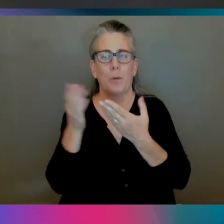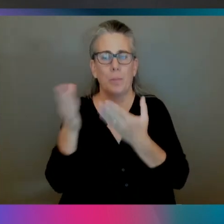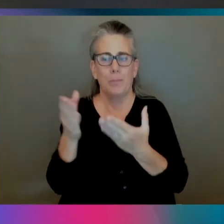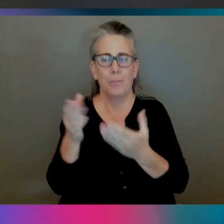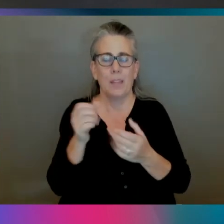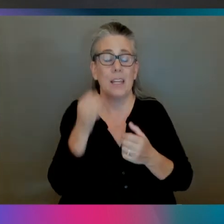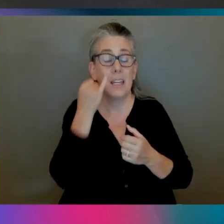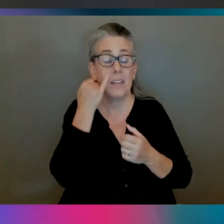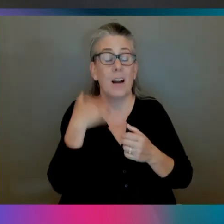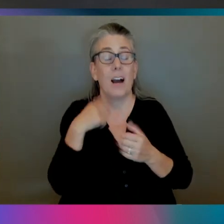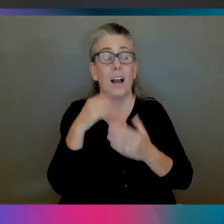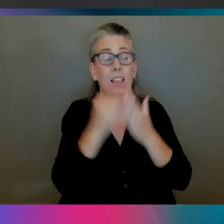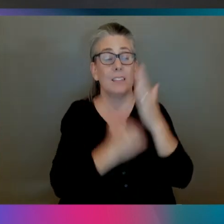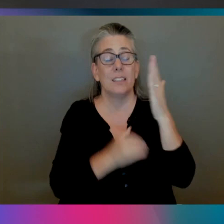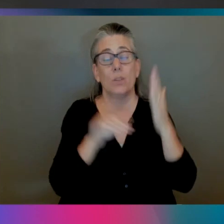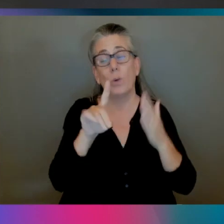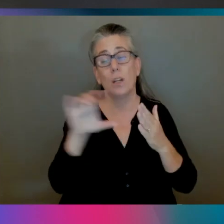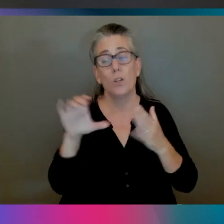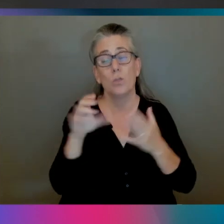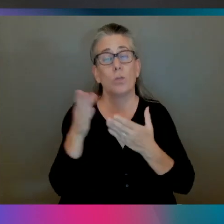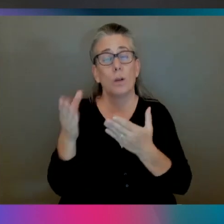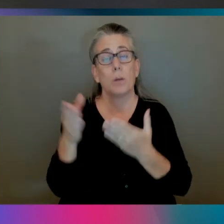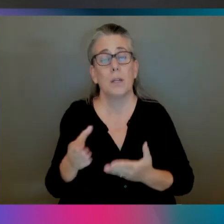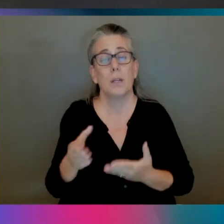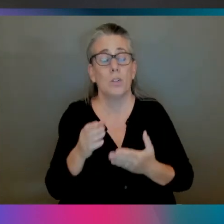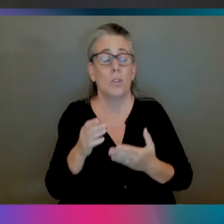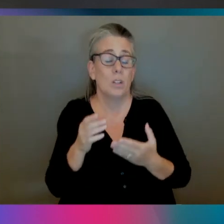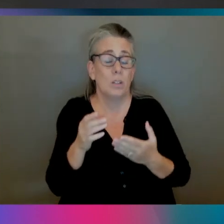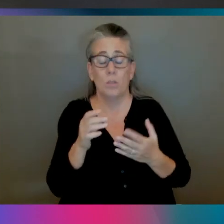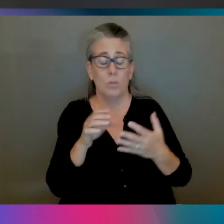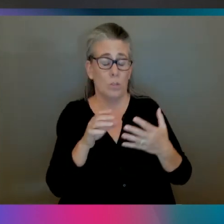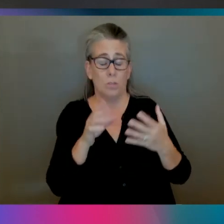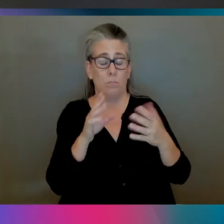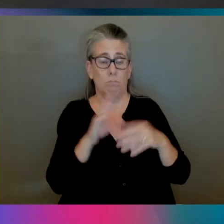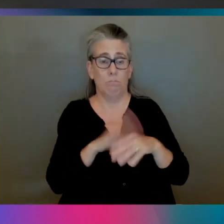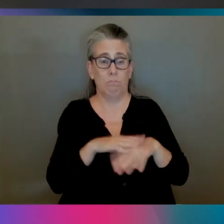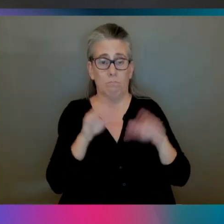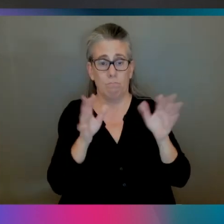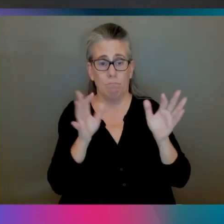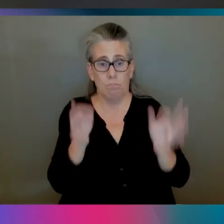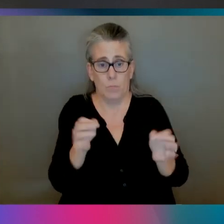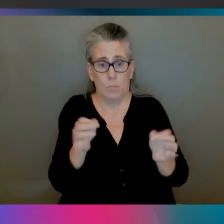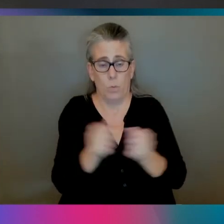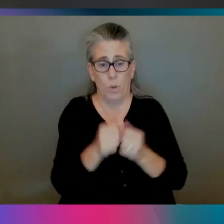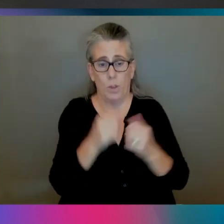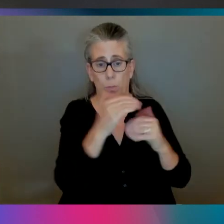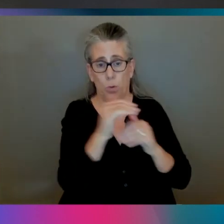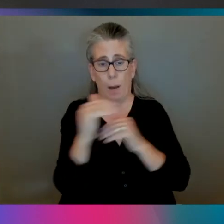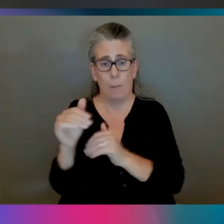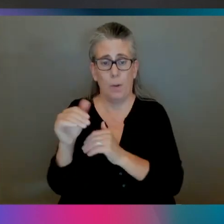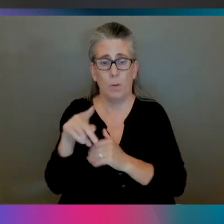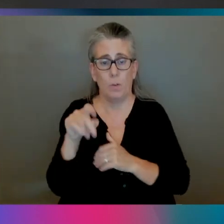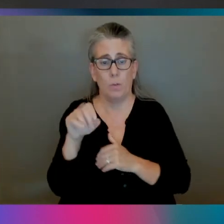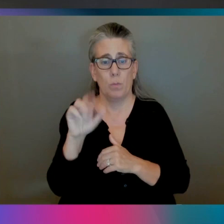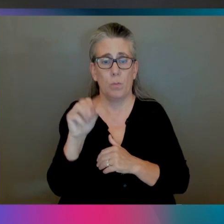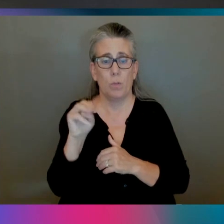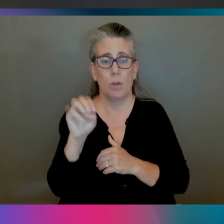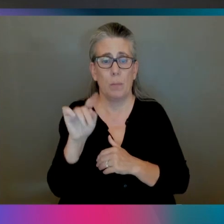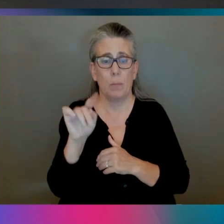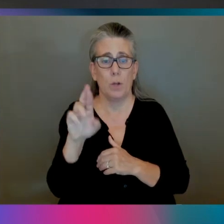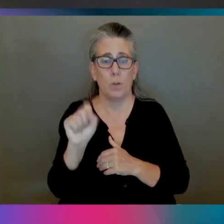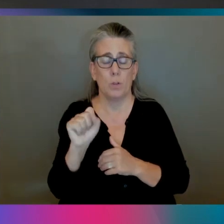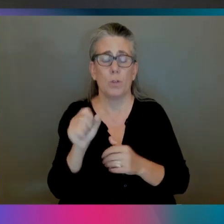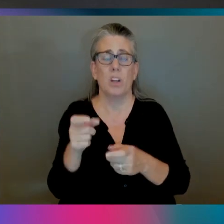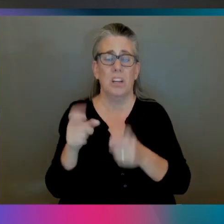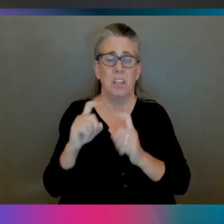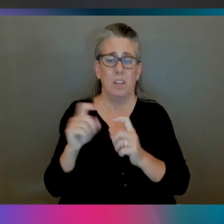That's exactly what you would do. Change it from 5 to 100. Just call it with those parameters, and say, give me back predictions. Give me cool.